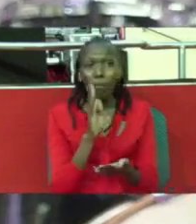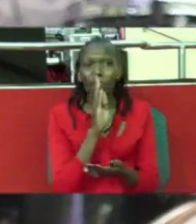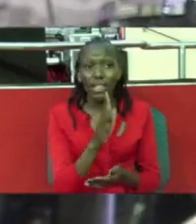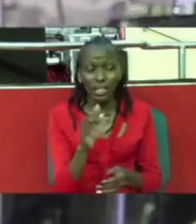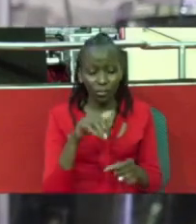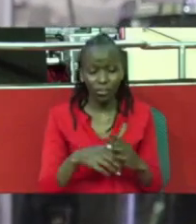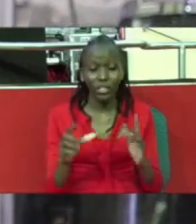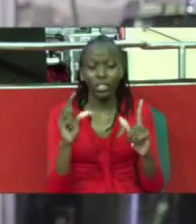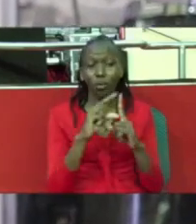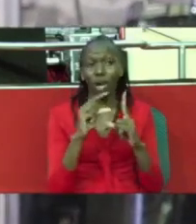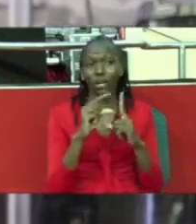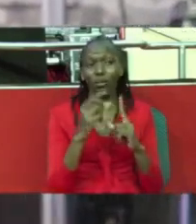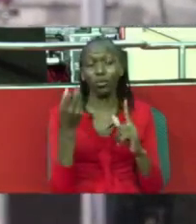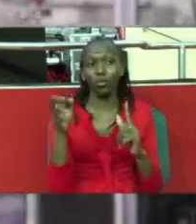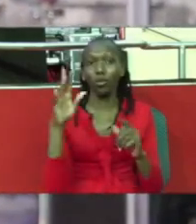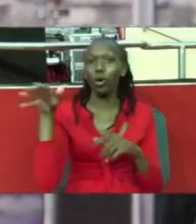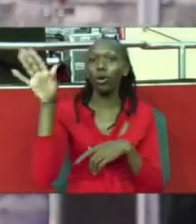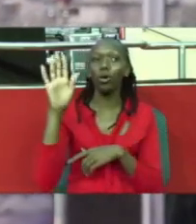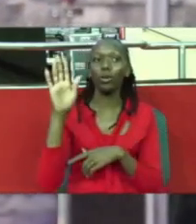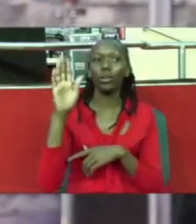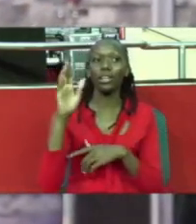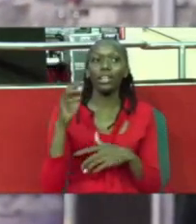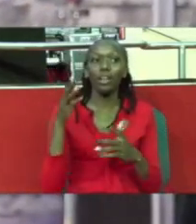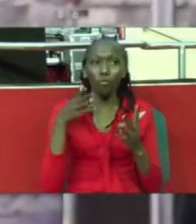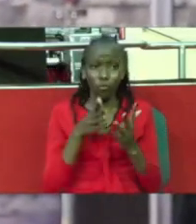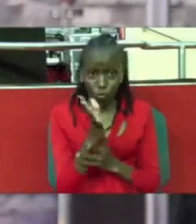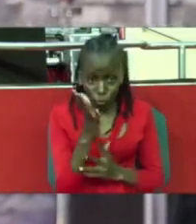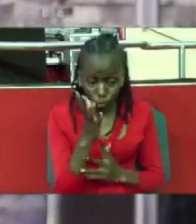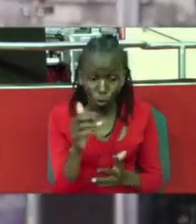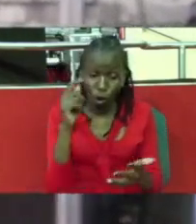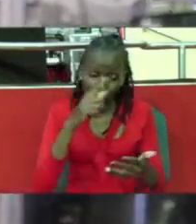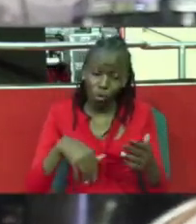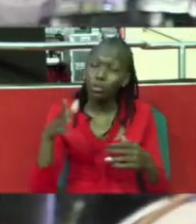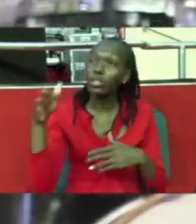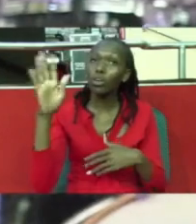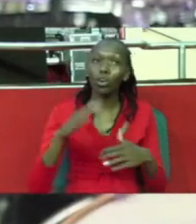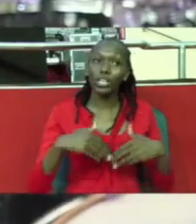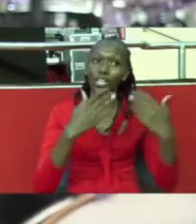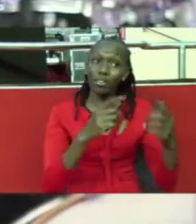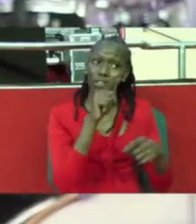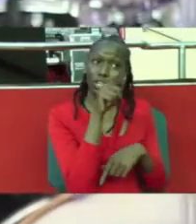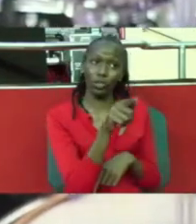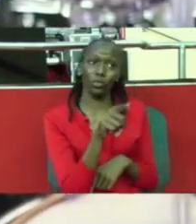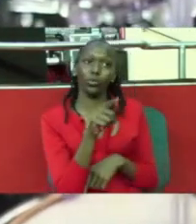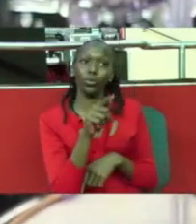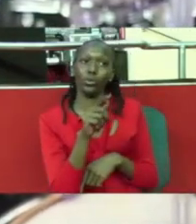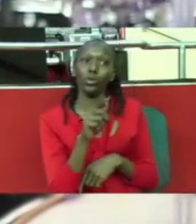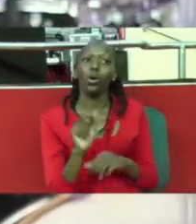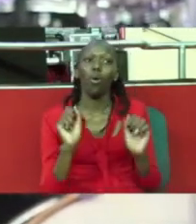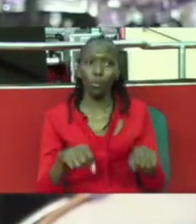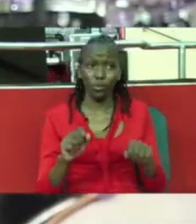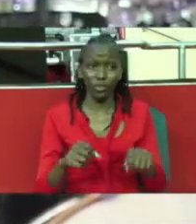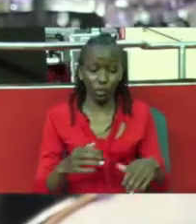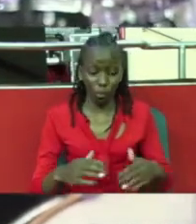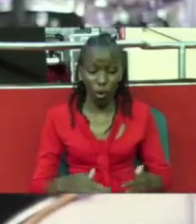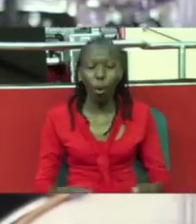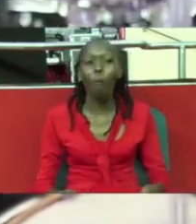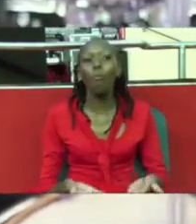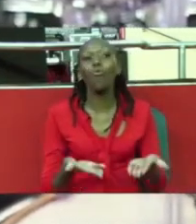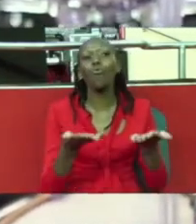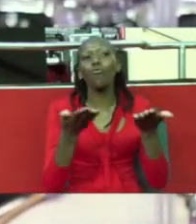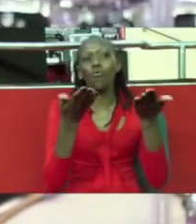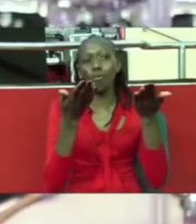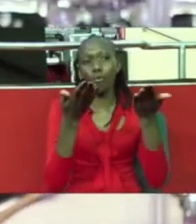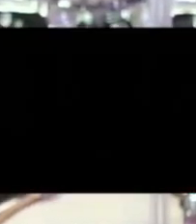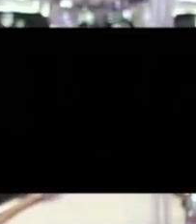morning. Aha, amini neno la Bwana siku ile. That God has given you. Kwamba kupitia ambacho Bwana amekupa. He can raise you to a standard. Anaweza kukuinua